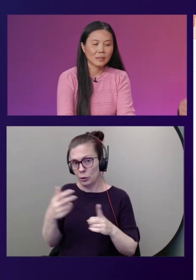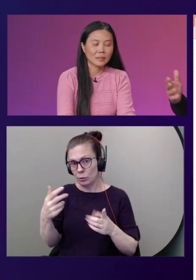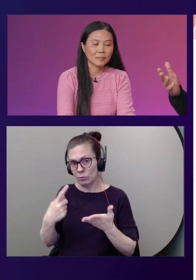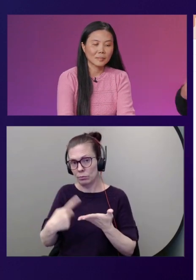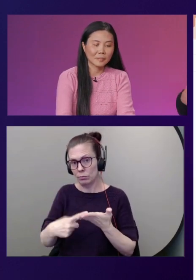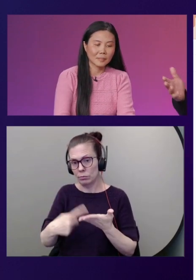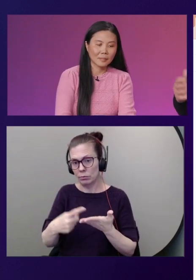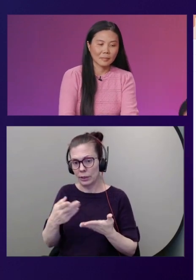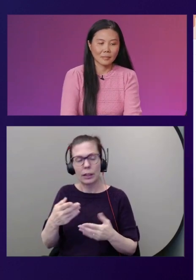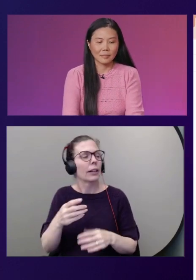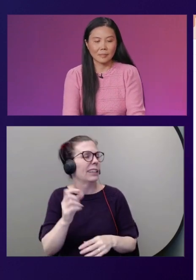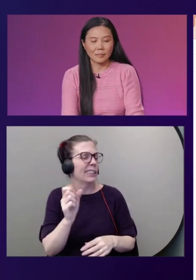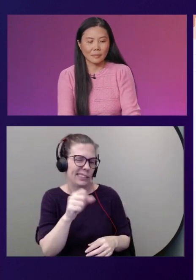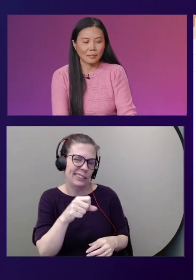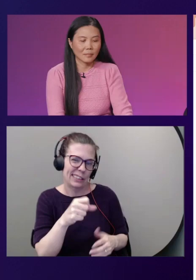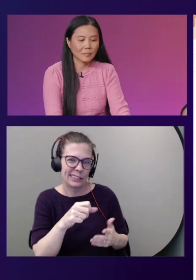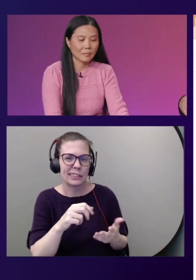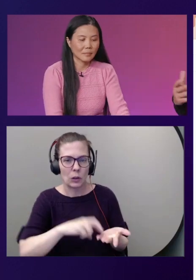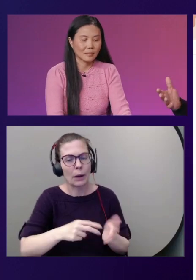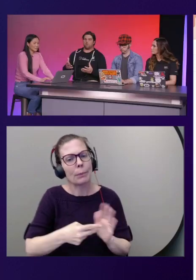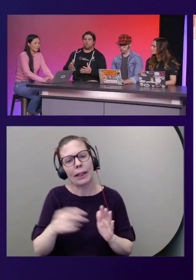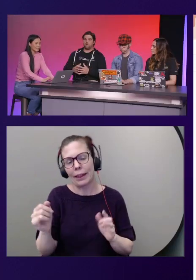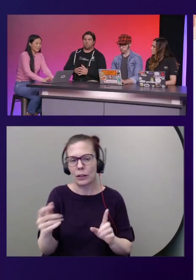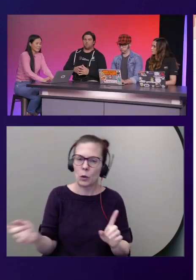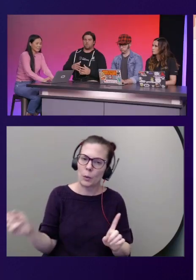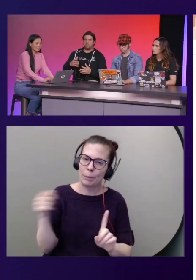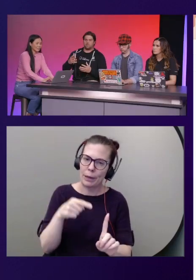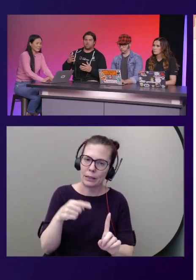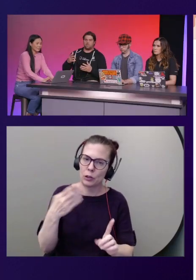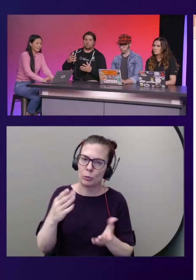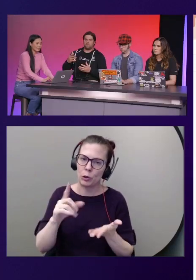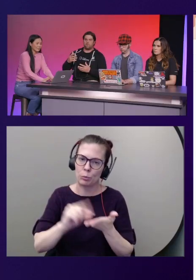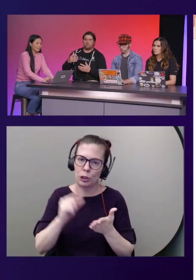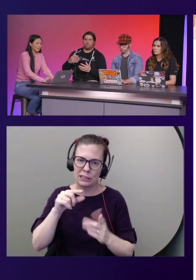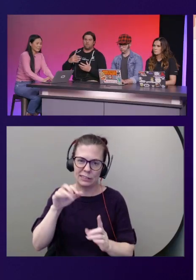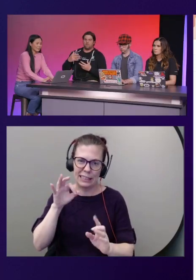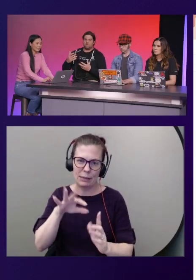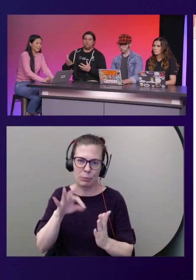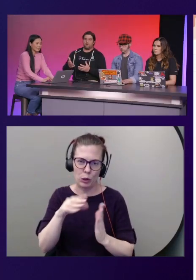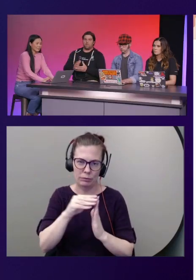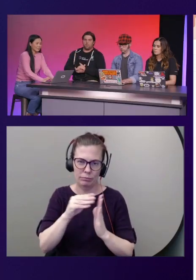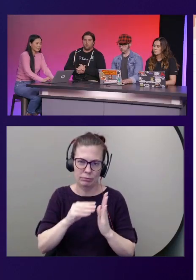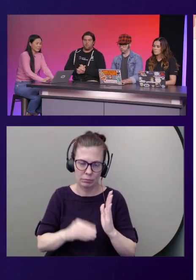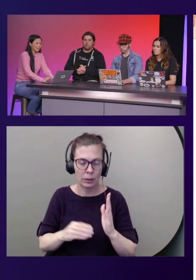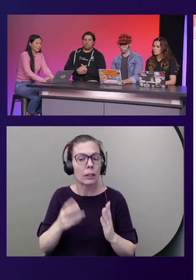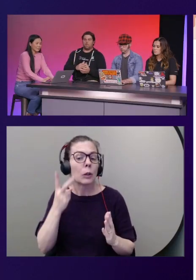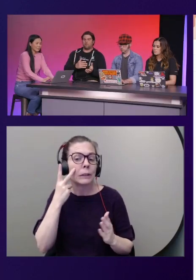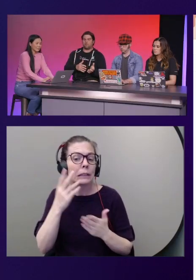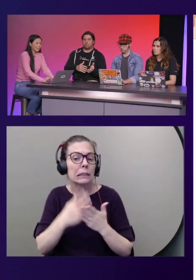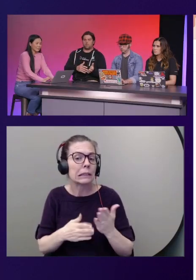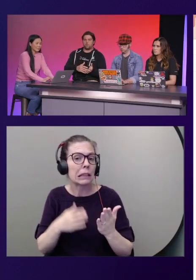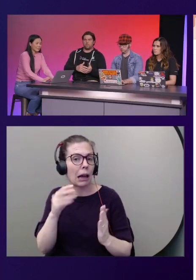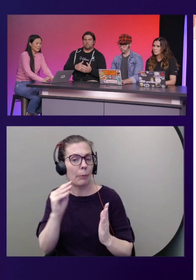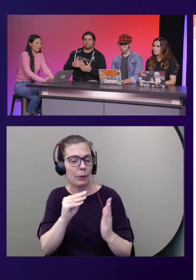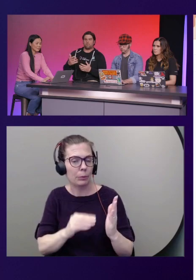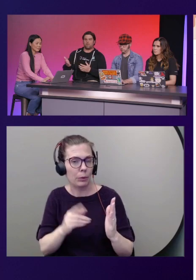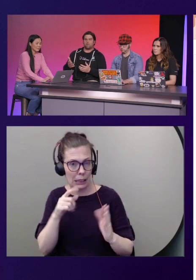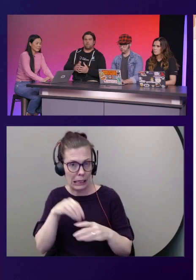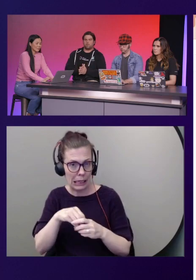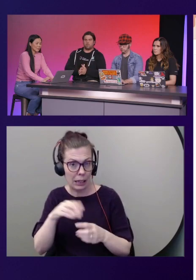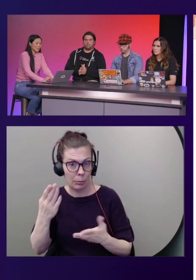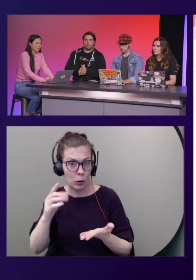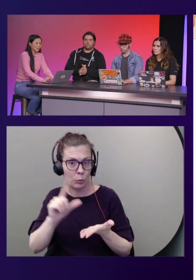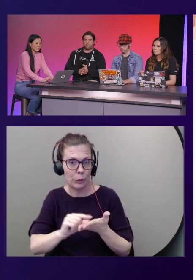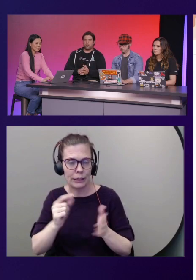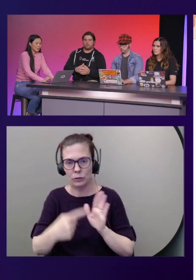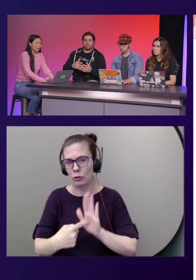Yeah, so and kind of like going back to the blueprint input. So you can see some of the input that we put into the blueprint is reflected